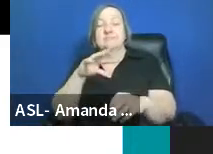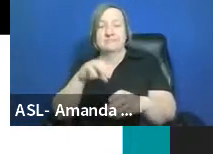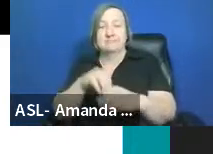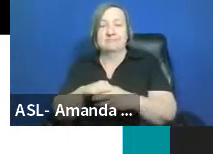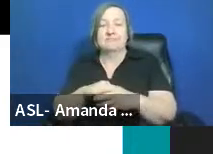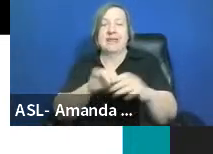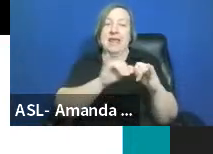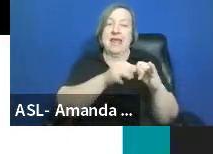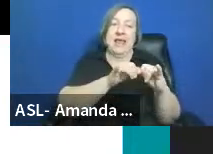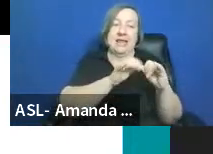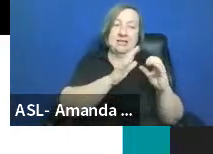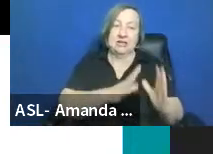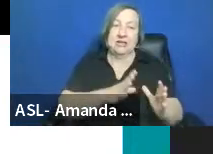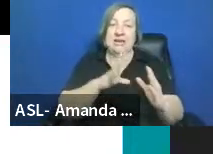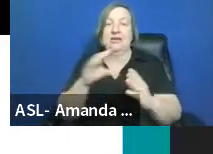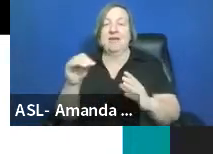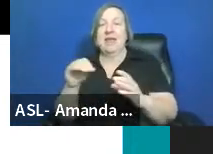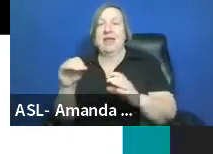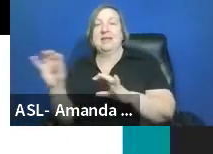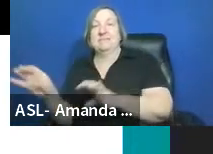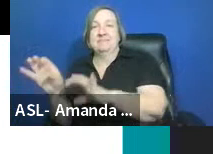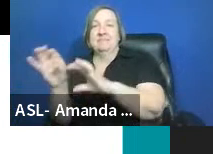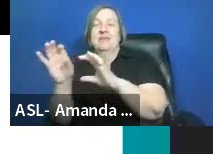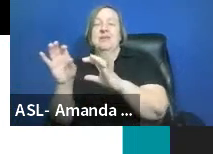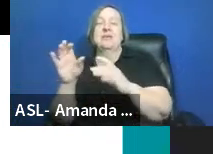engineer. It's about refining,